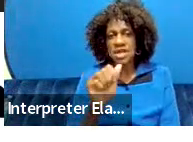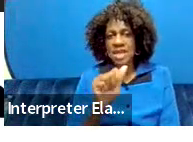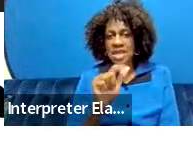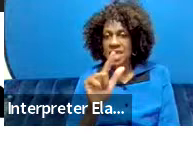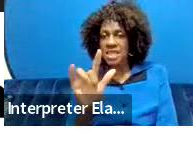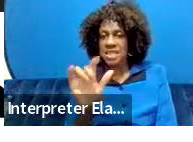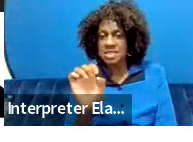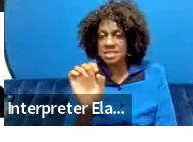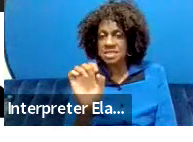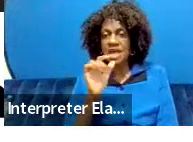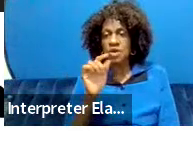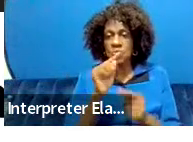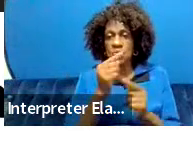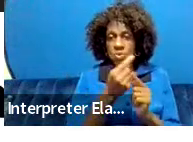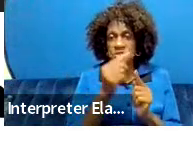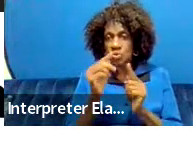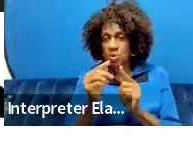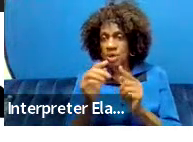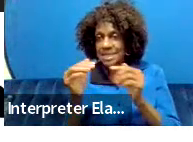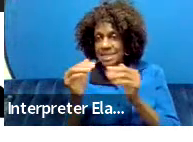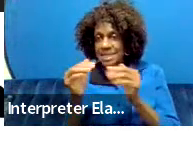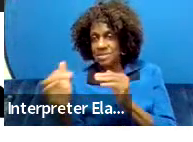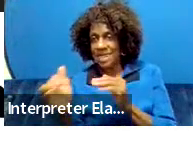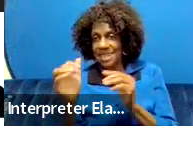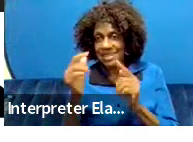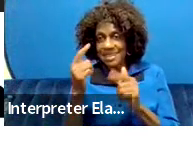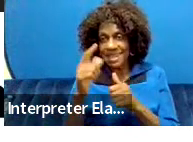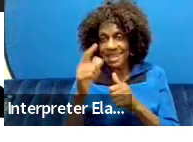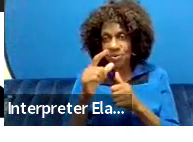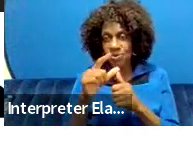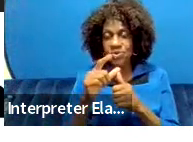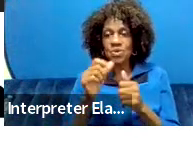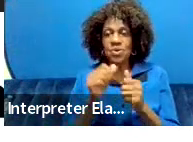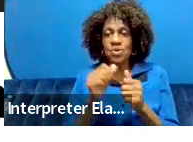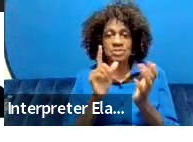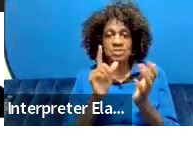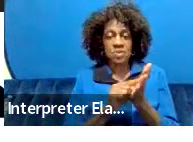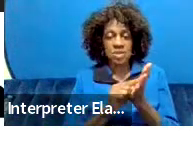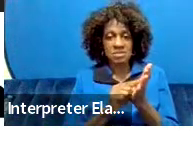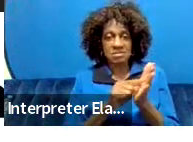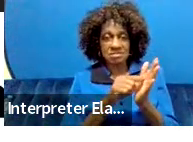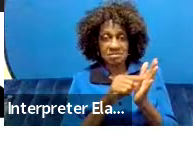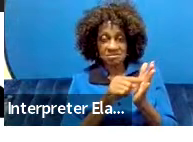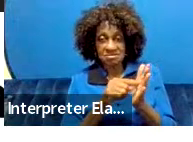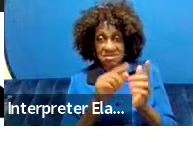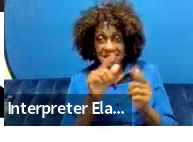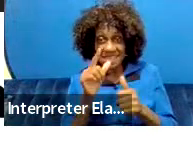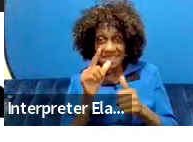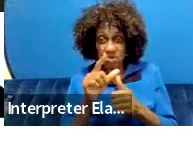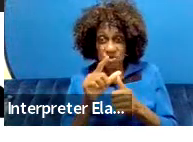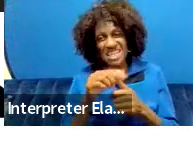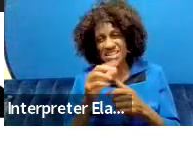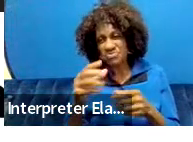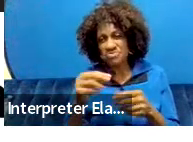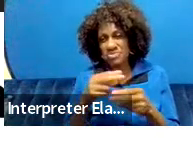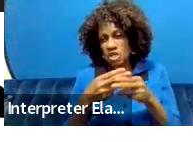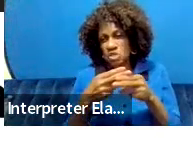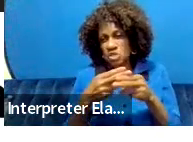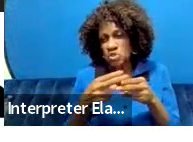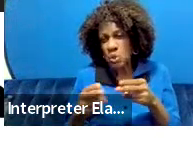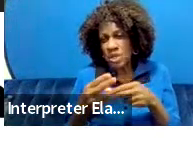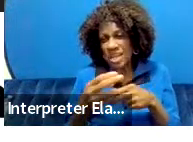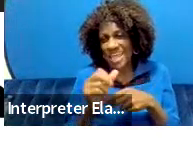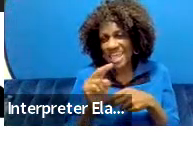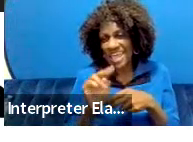a one-to-one letter correspondence with the print characters. Braille is contracted and more of a shorthand.